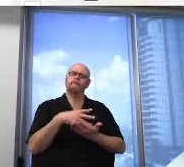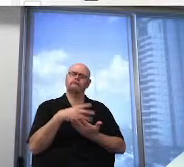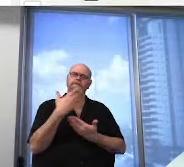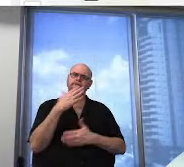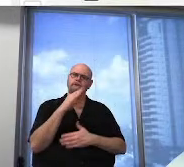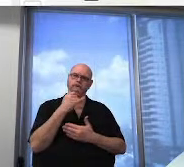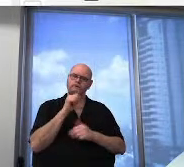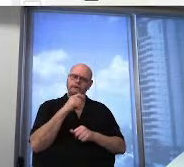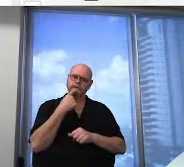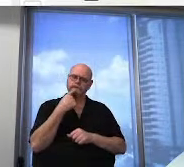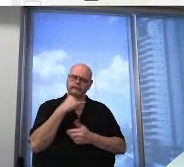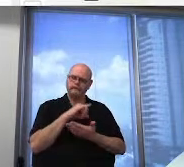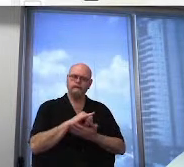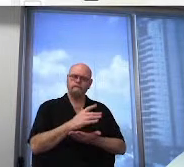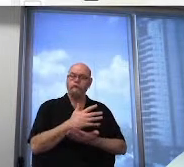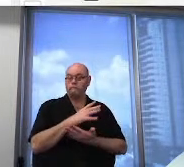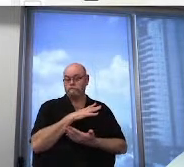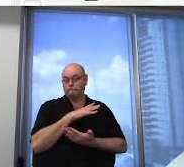No, I